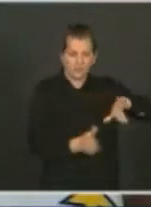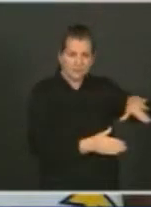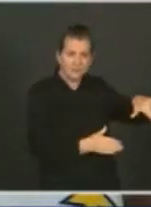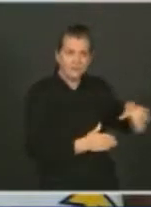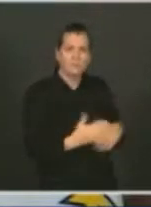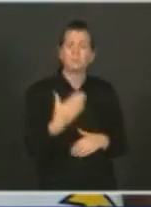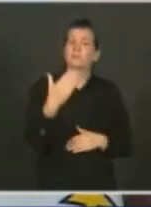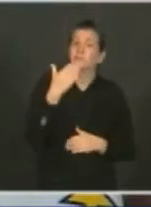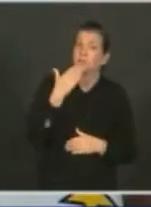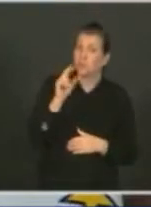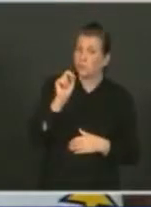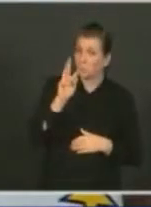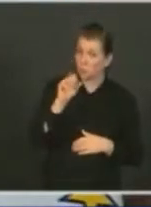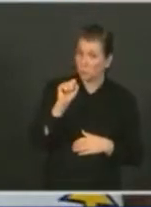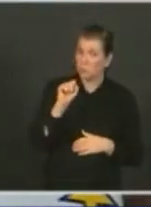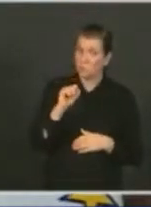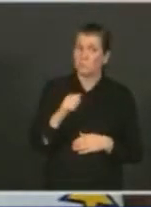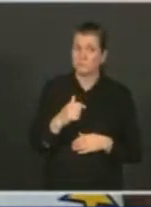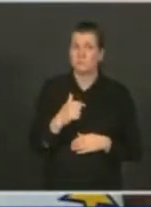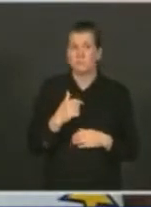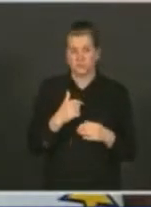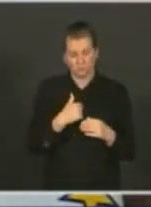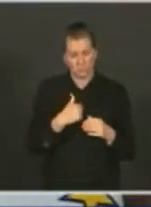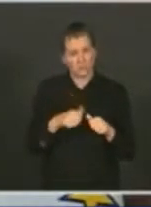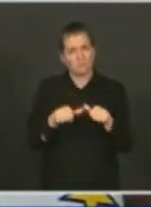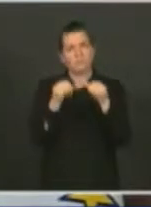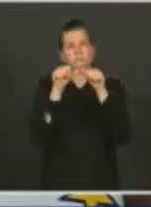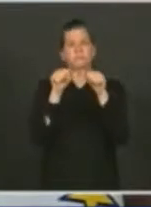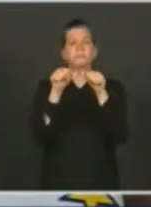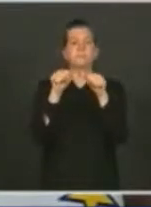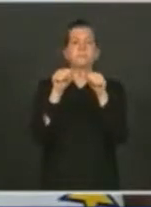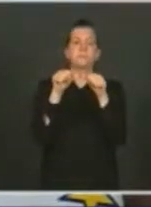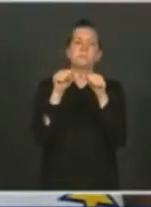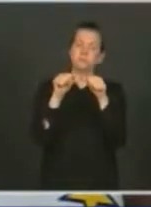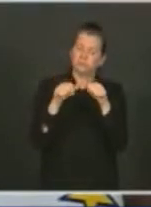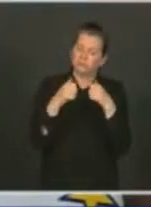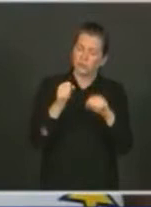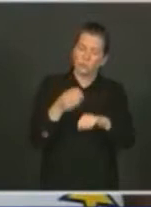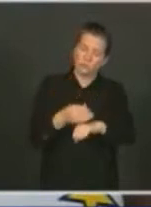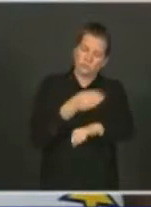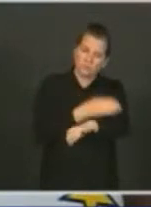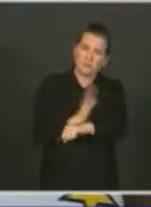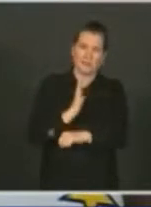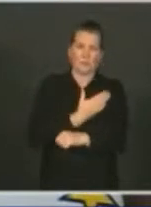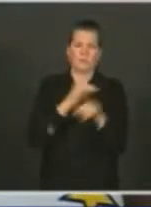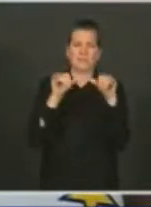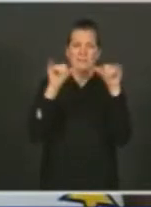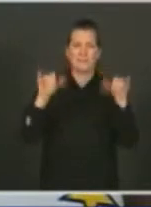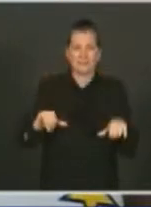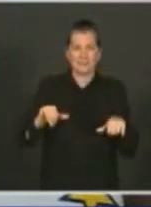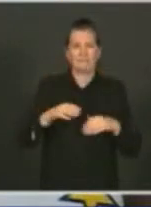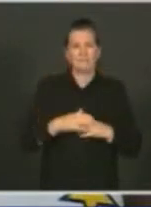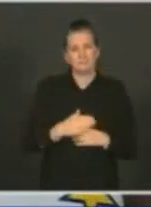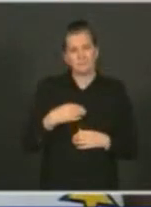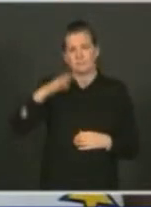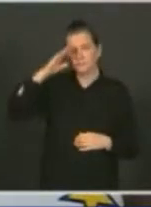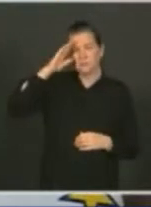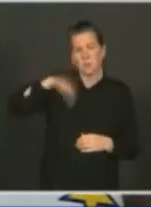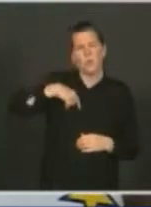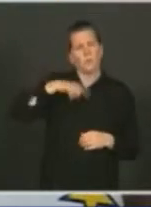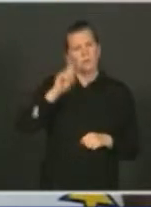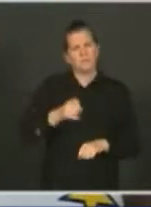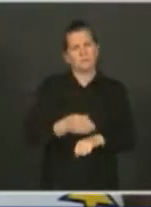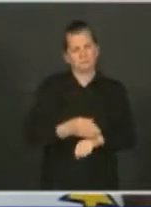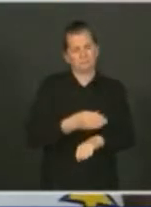We are constantly trying to improve our systems, and I know we do need to do better, and we are getting better every day with